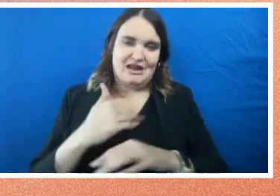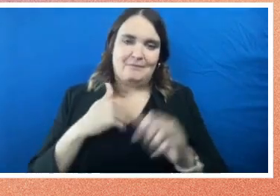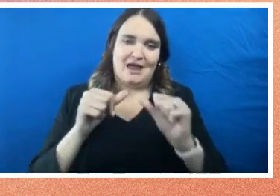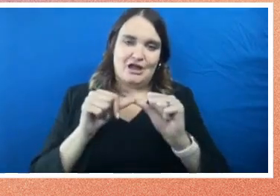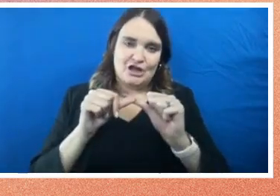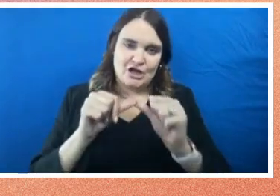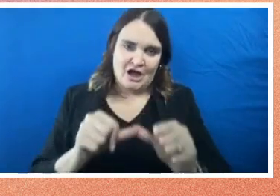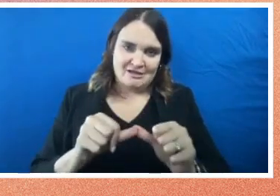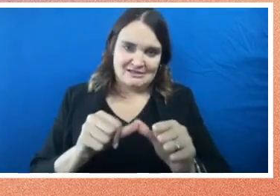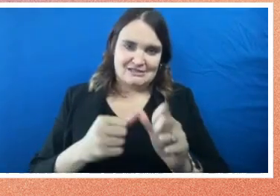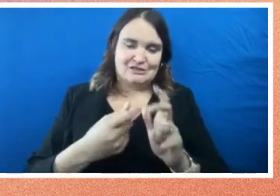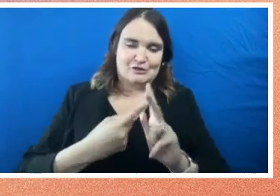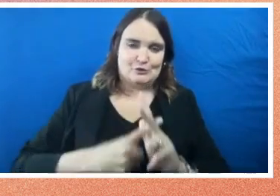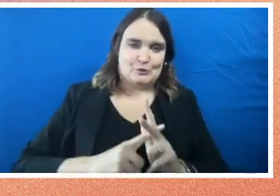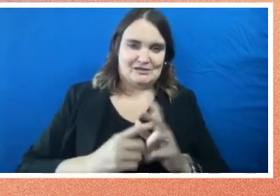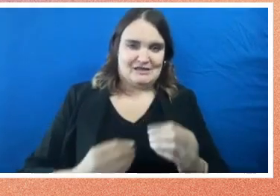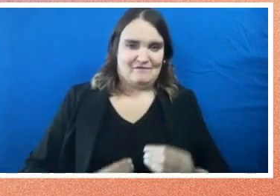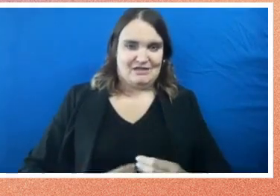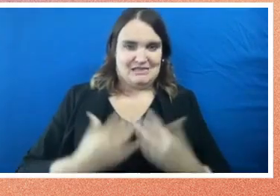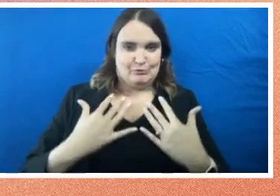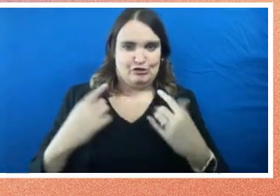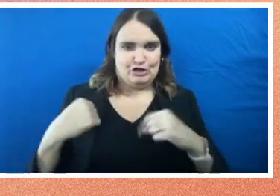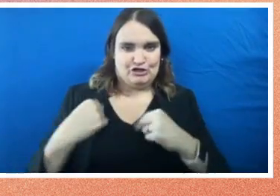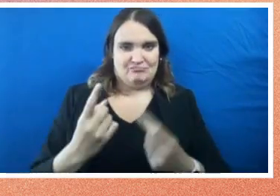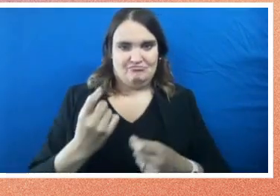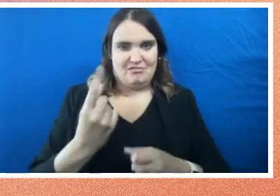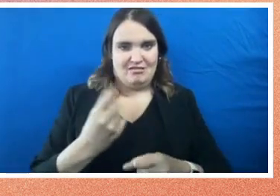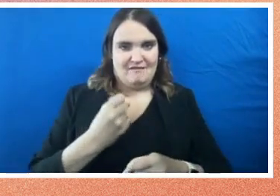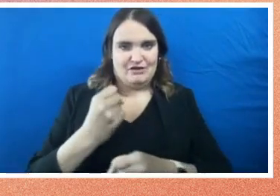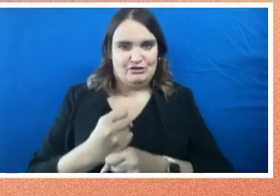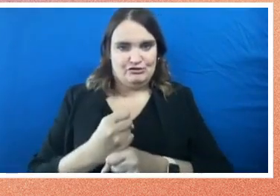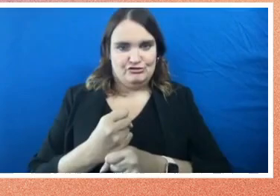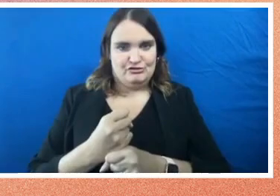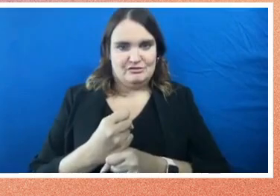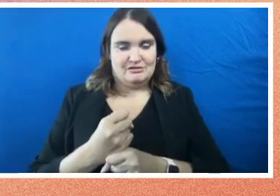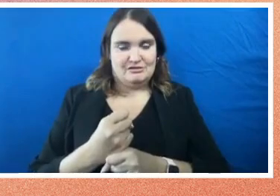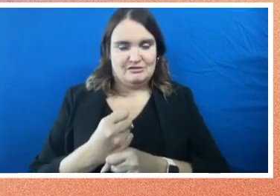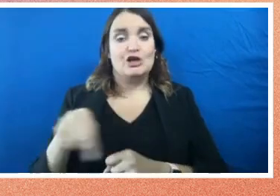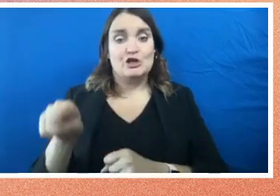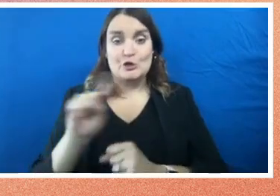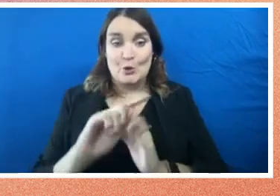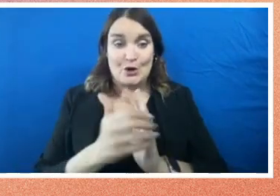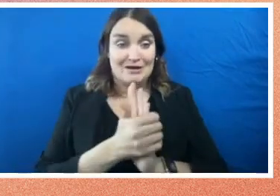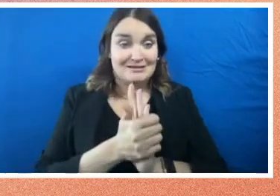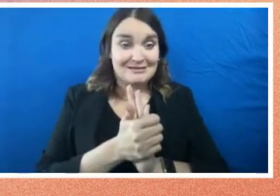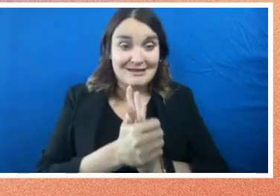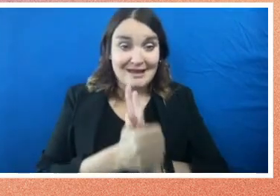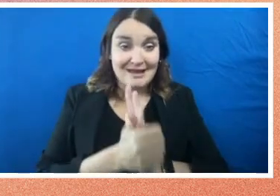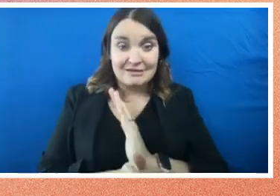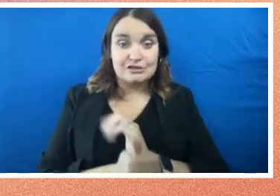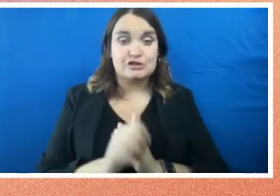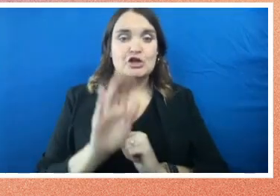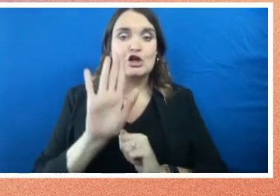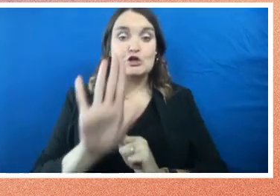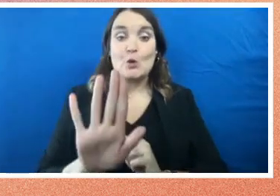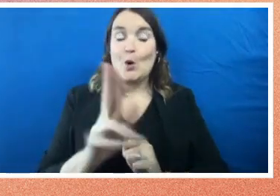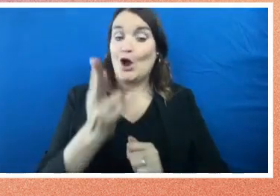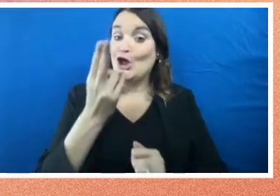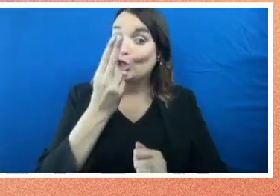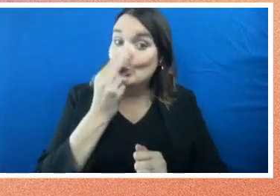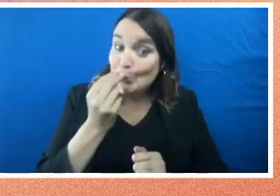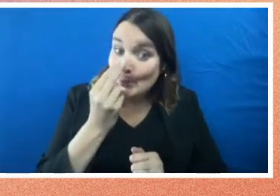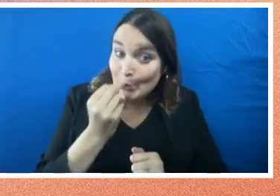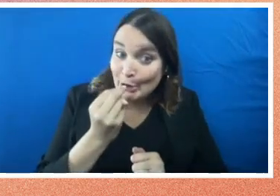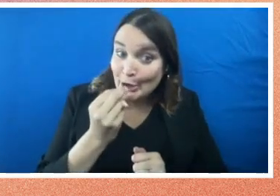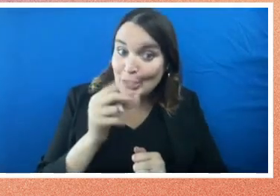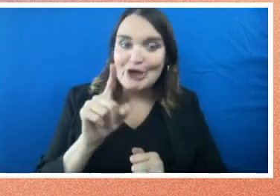inspiration over the past 11 years. Your talent, your humor, your hard work